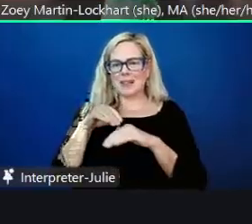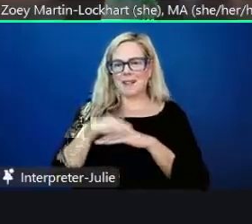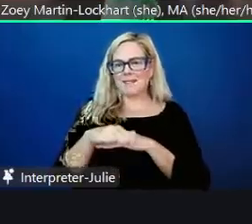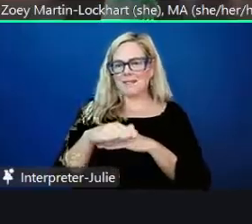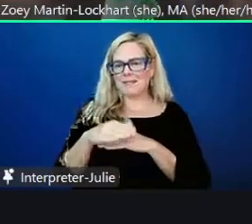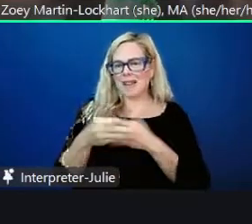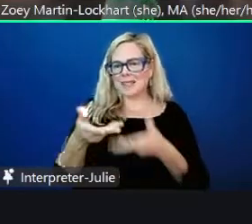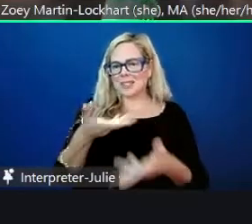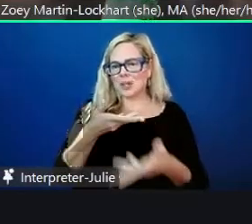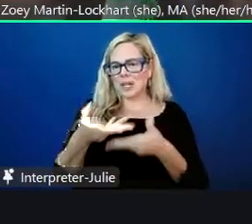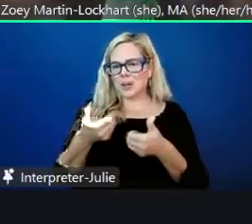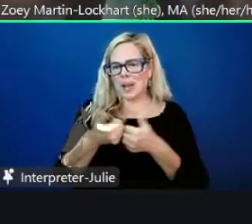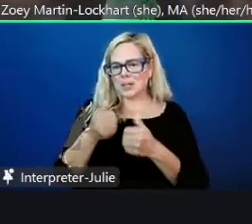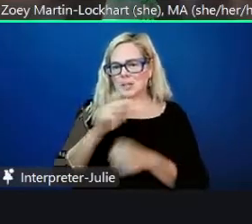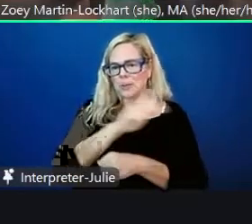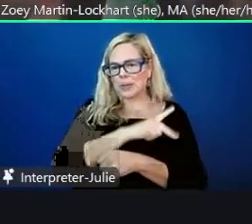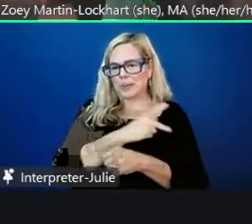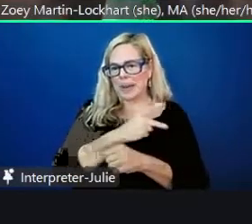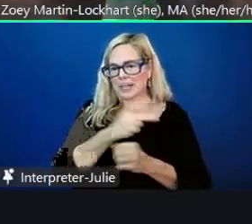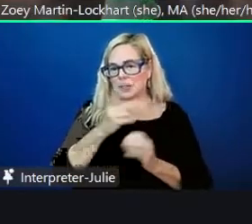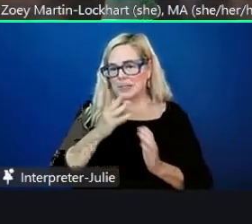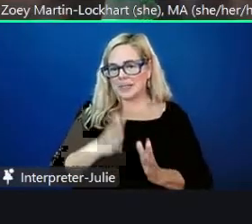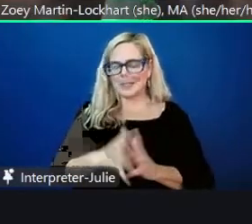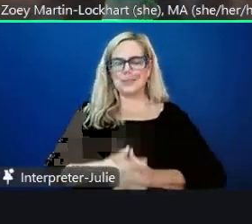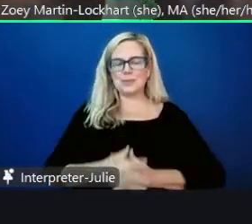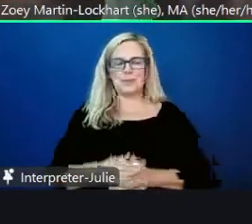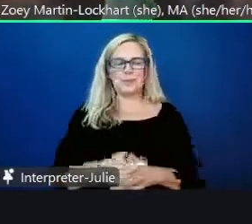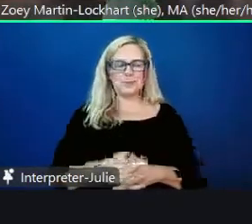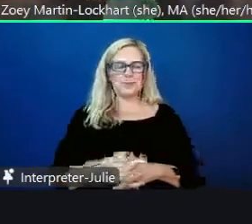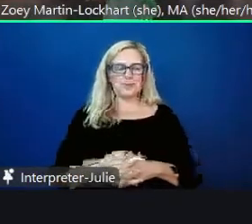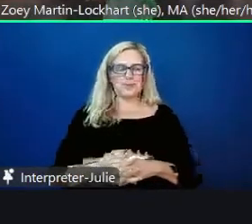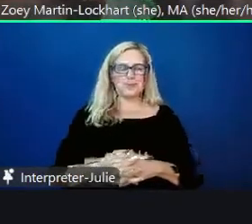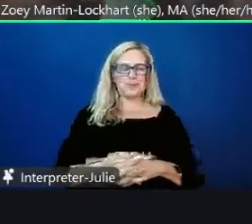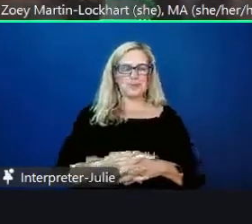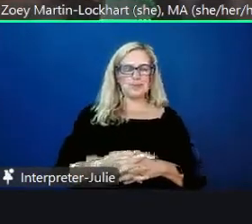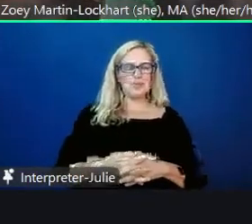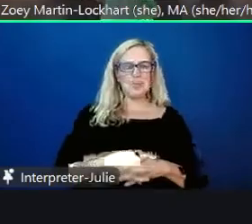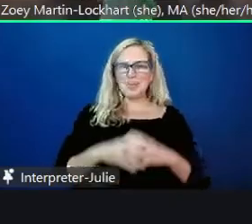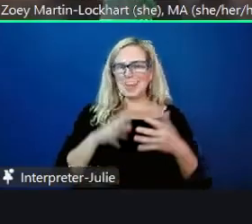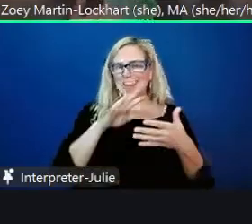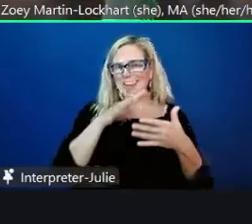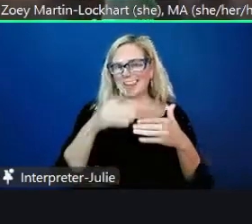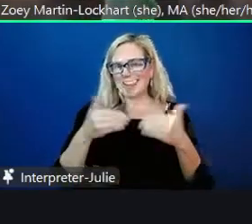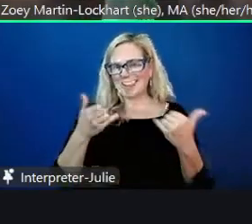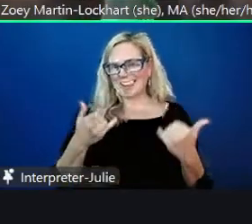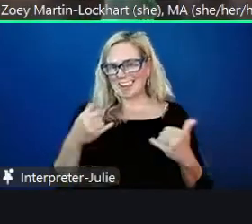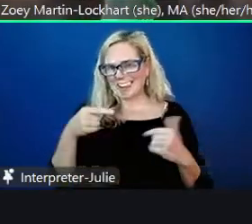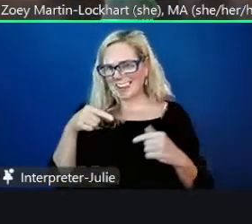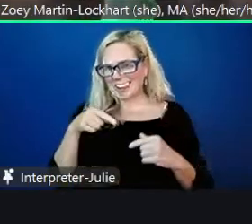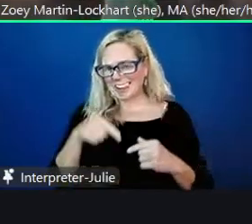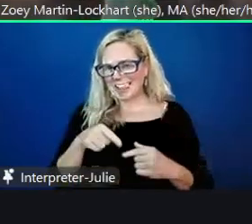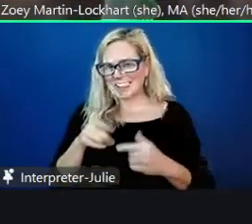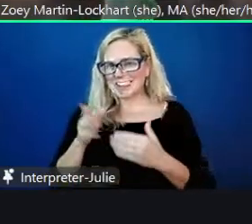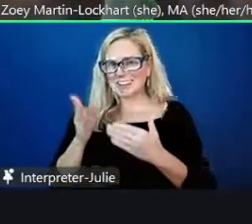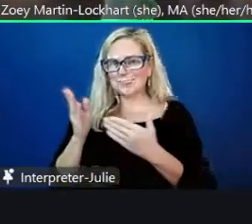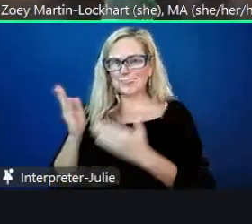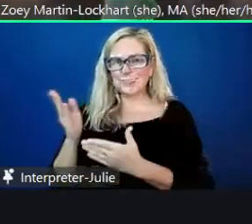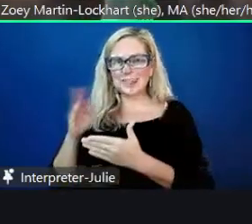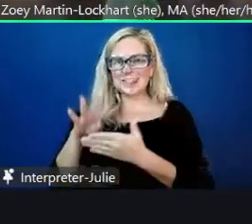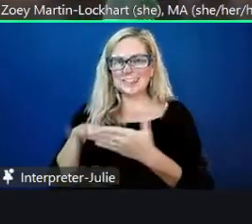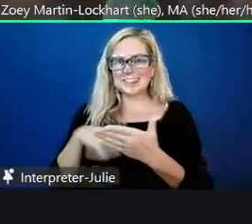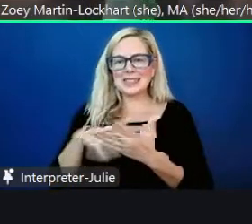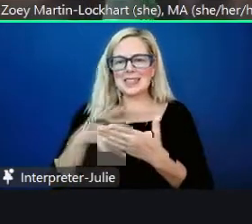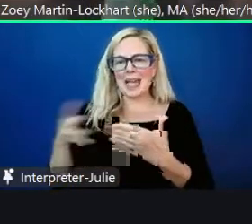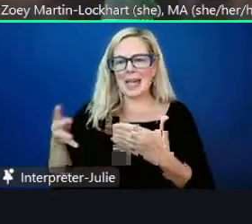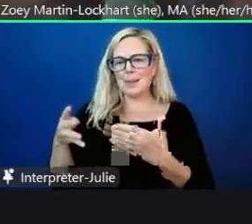Interlocutors were actually fairly consistent. This next table mirrors the first, but it synthesizes interlocutors'